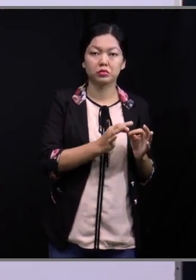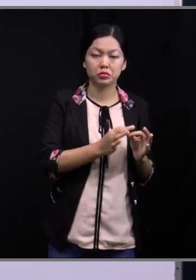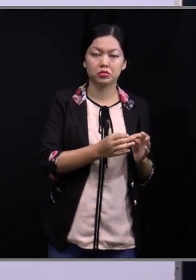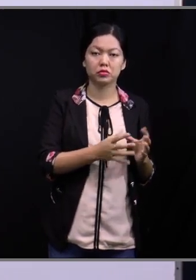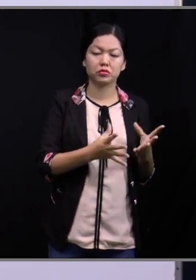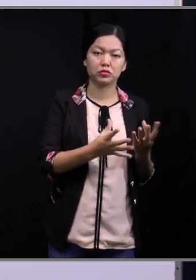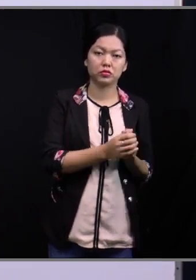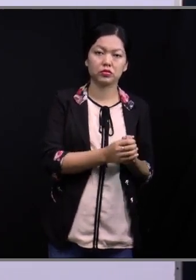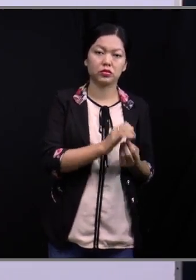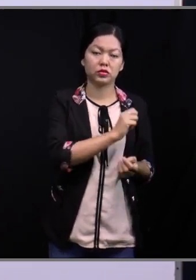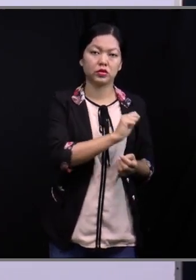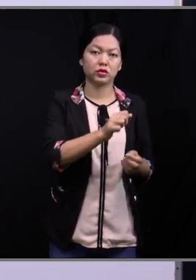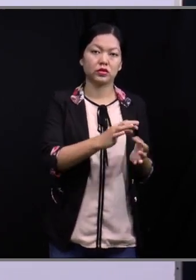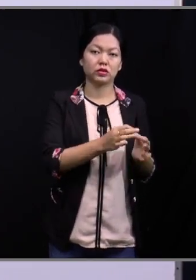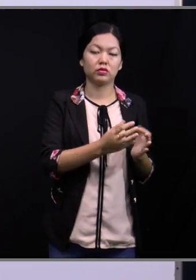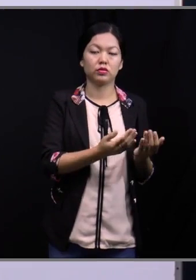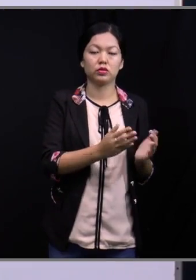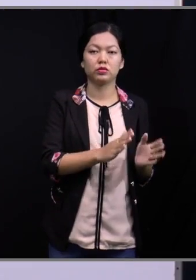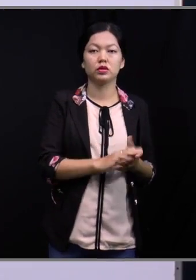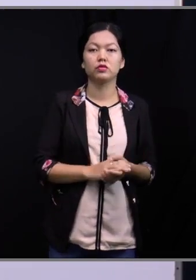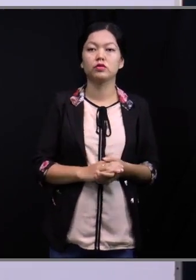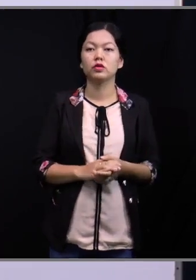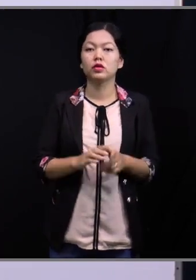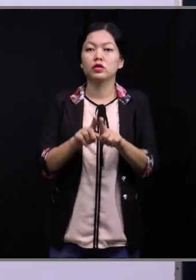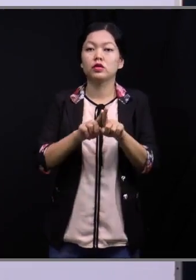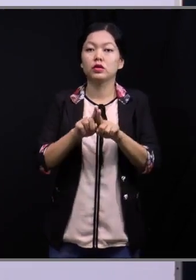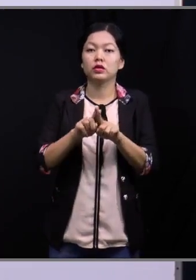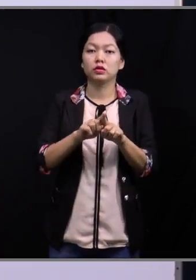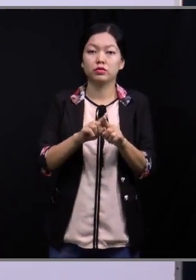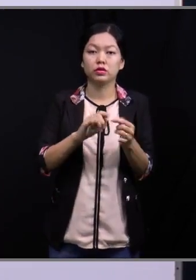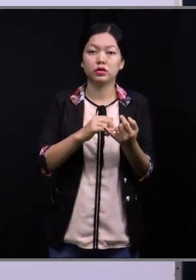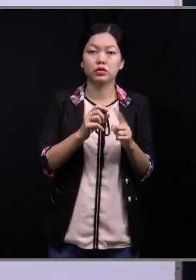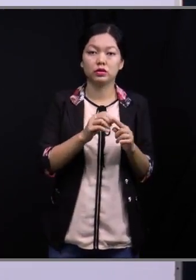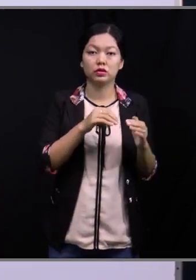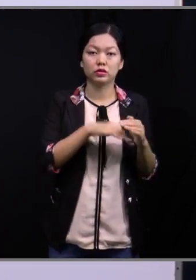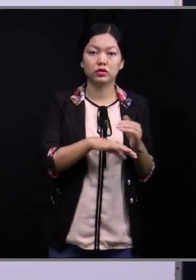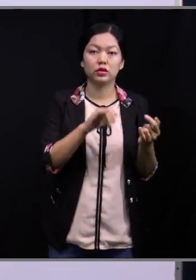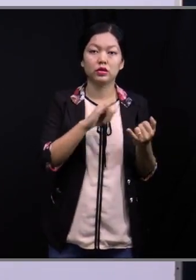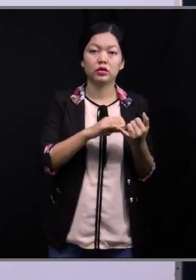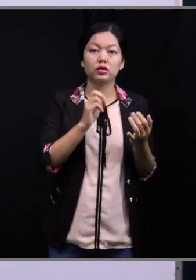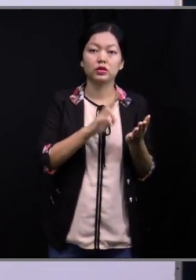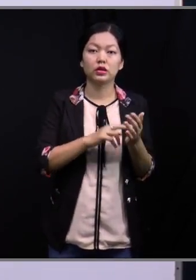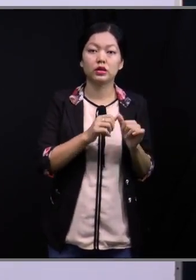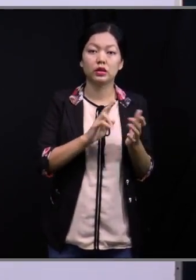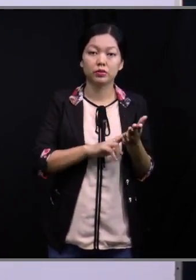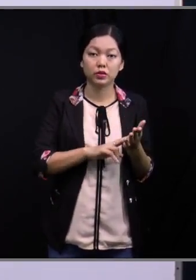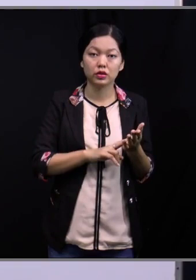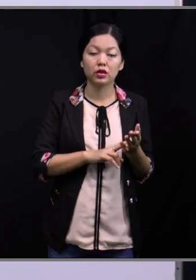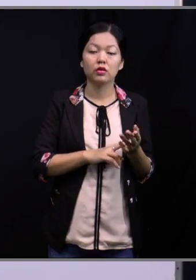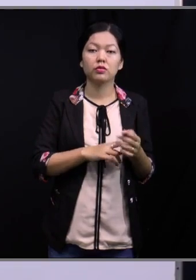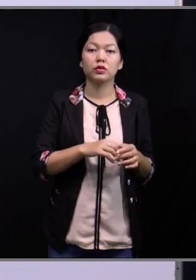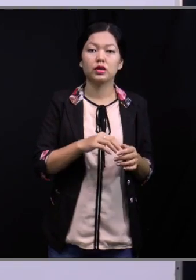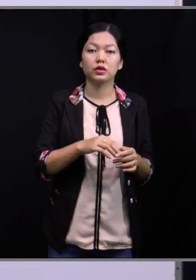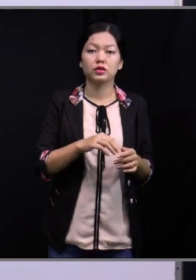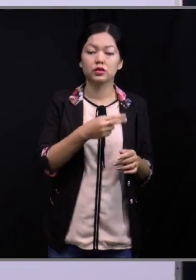So example is that example of species like Solanum tuberosum, which is the botanical name of potato, then